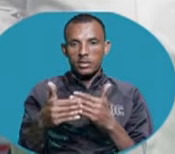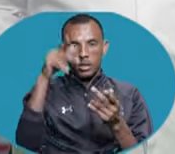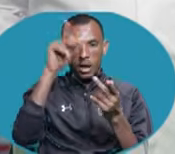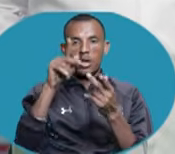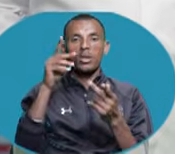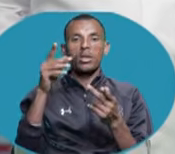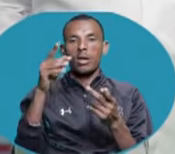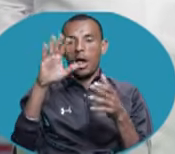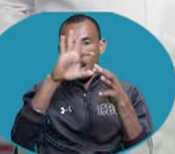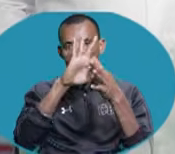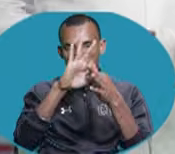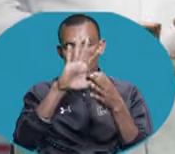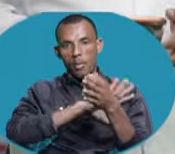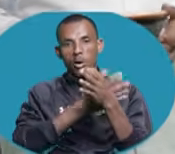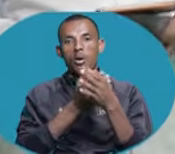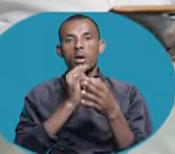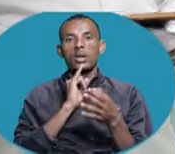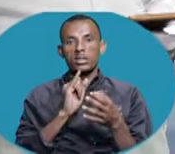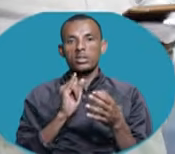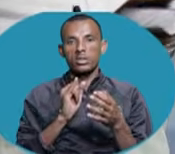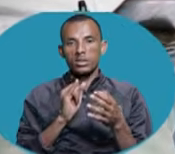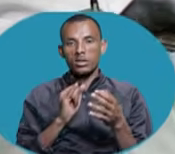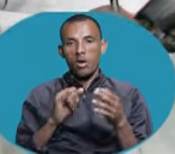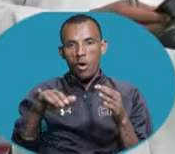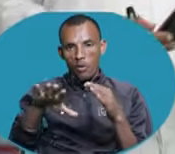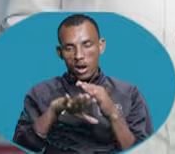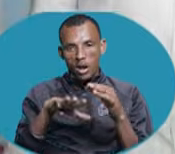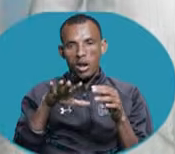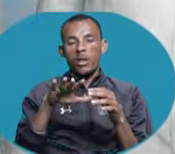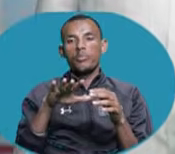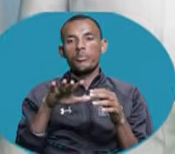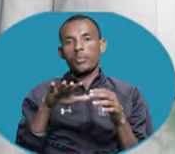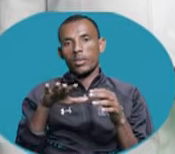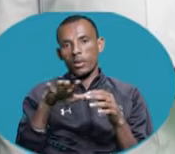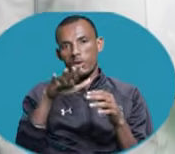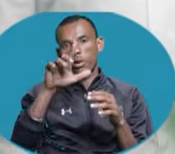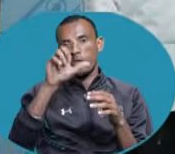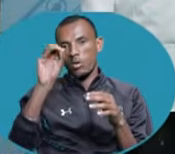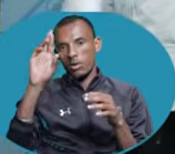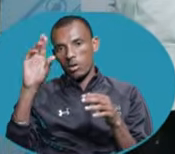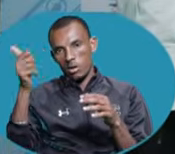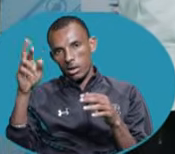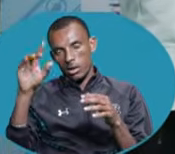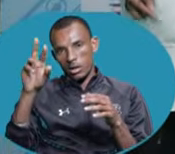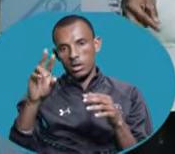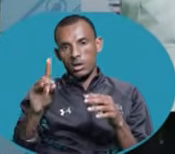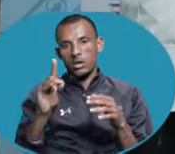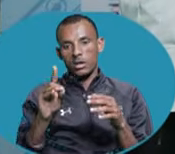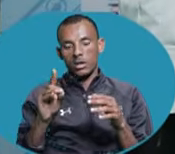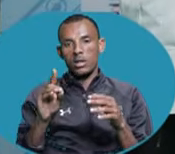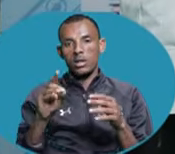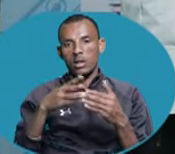Operation Overlord. The Operation Overlord leader was Dwight Eisenhower. Dwight Eisenhower was